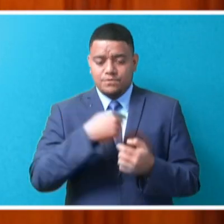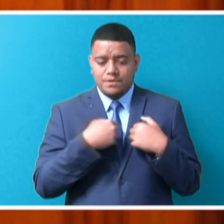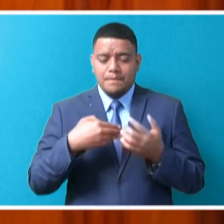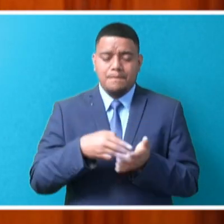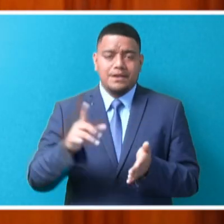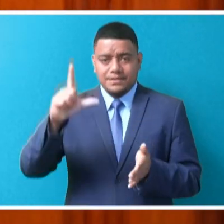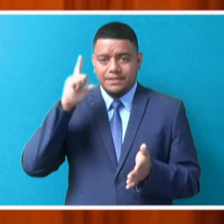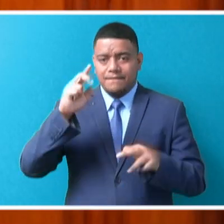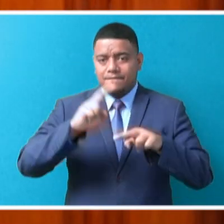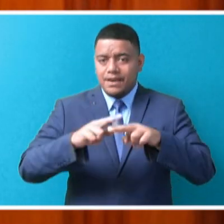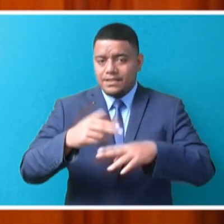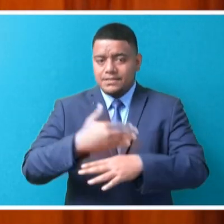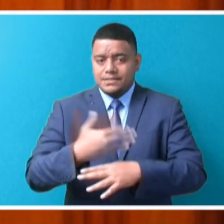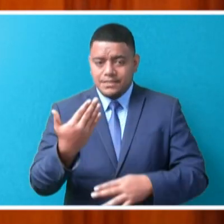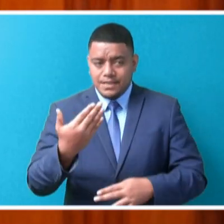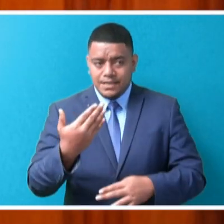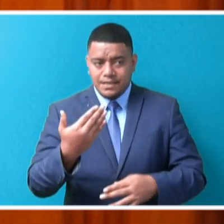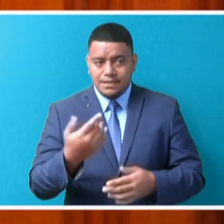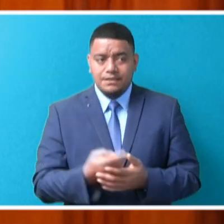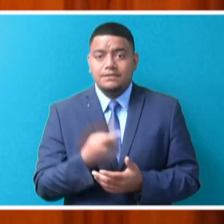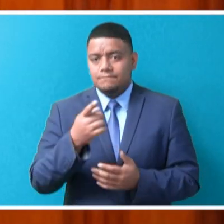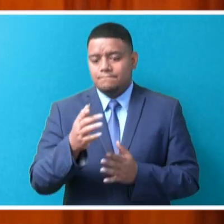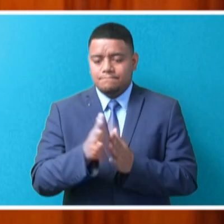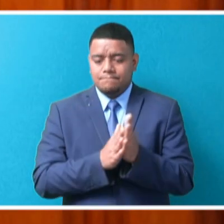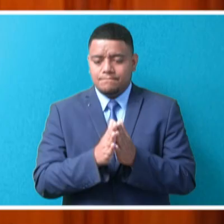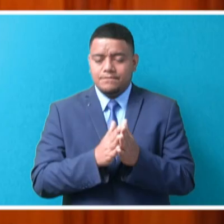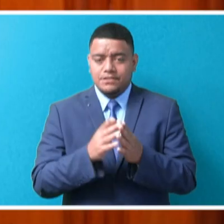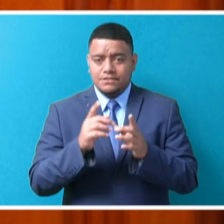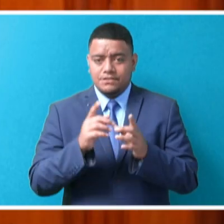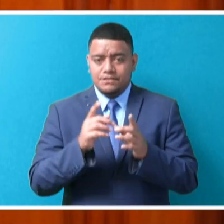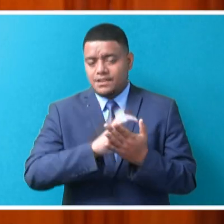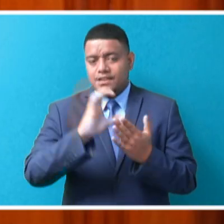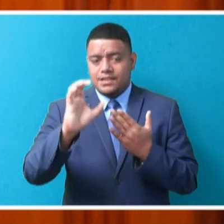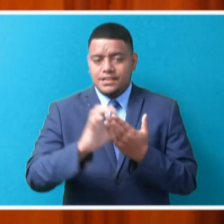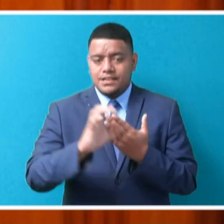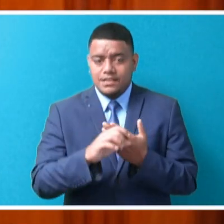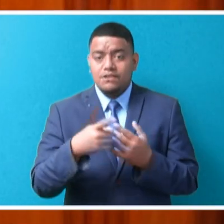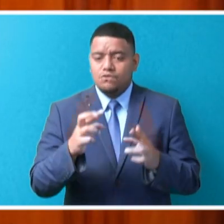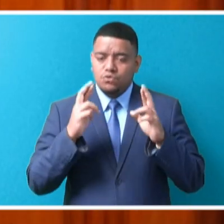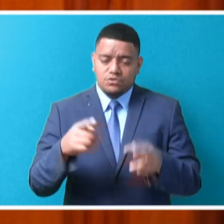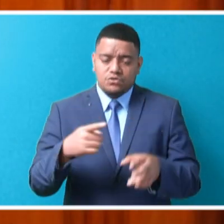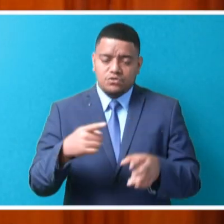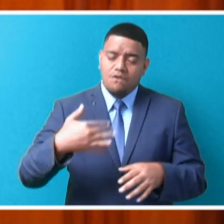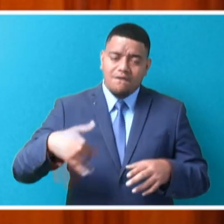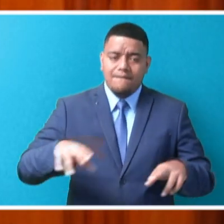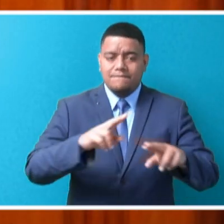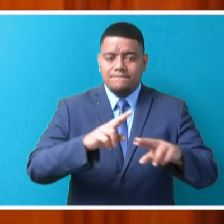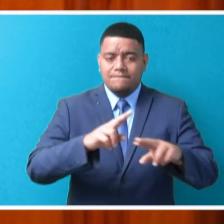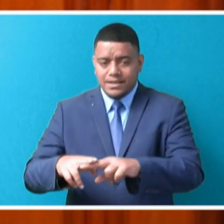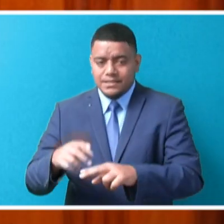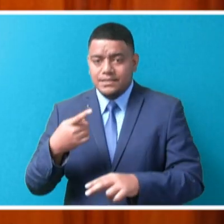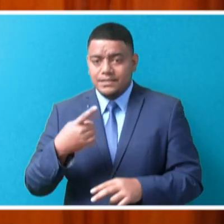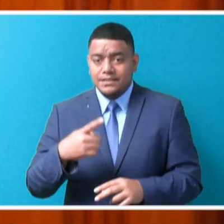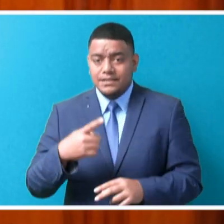yesterday, Honorable Speaker, under the Methodist Church calendar, I'd also like to extend heartfelt wishes to all fathers and father figures